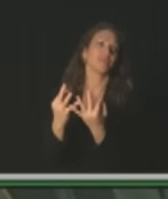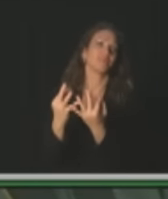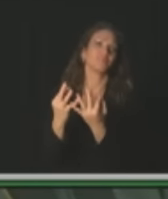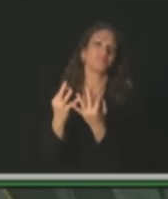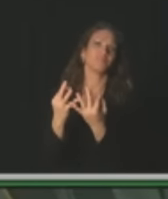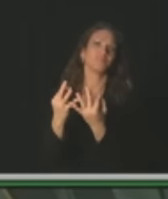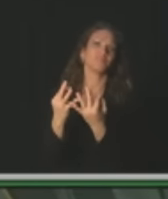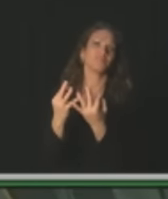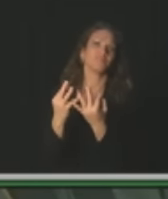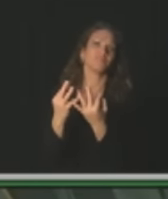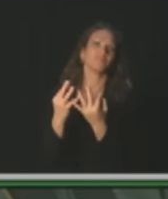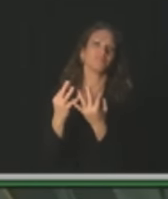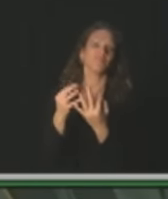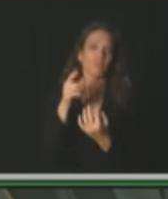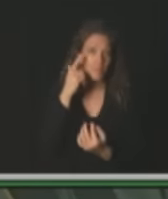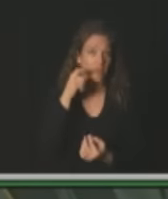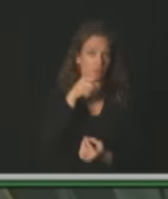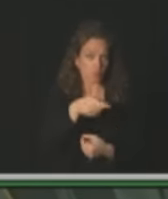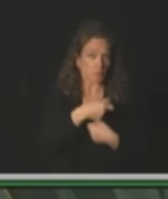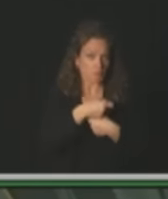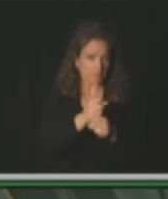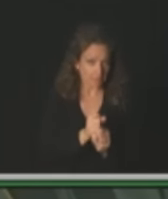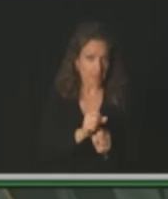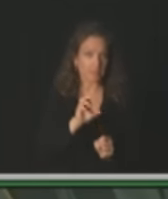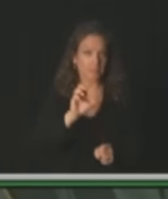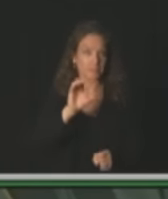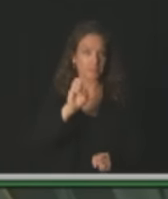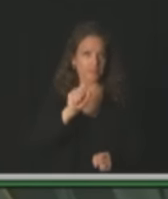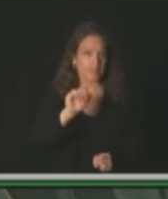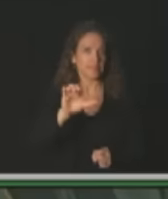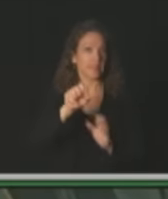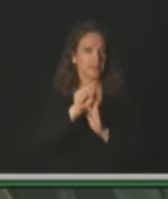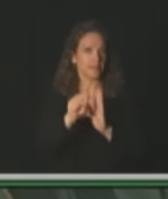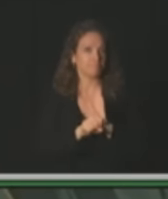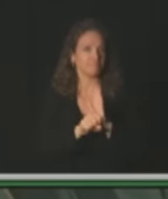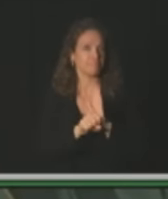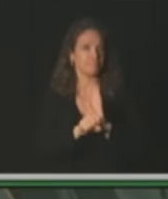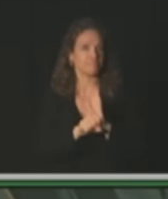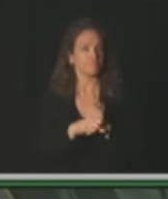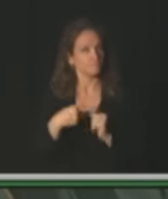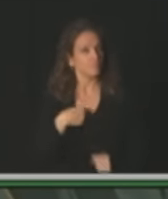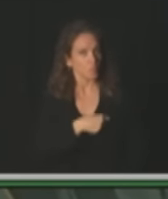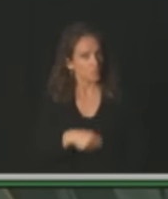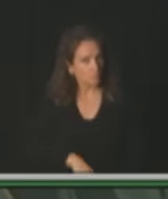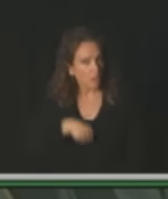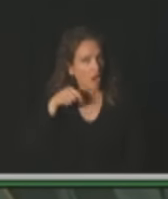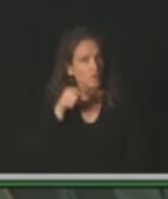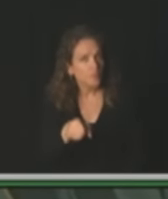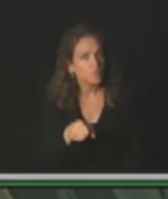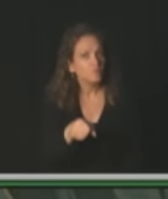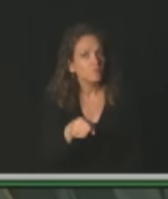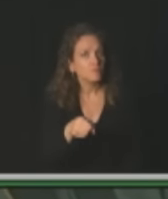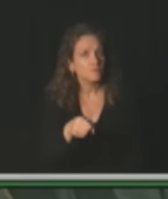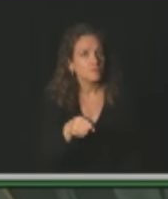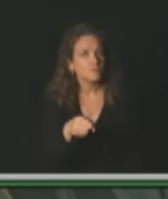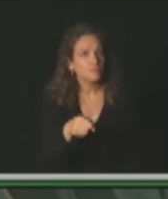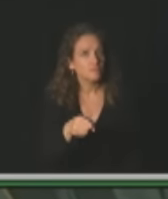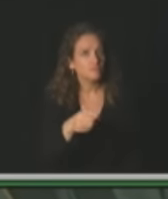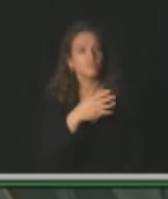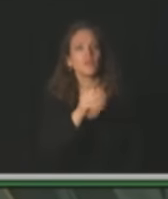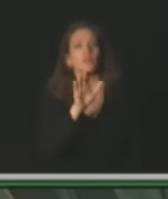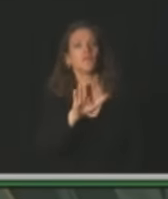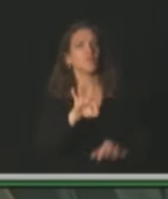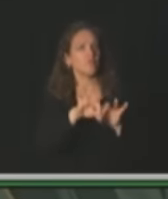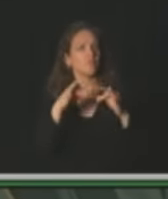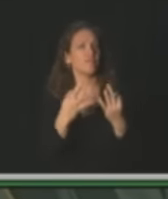because you have been made at Sac State, and we are very proud of you, and your families are